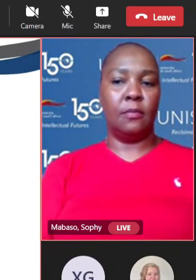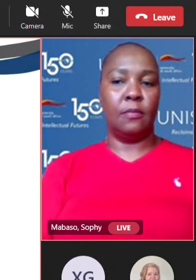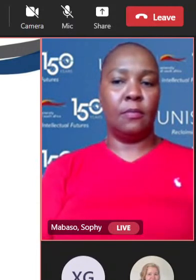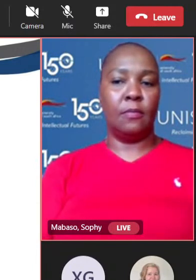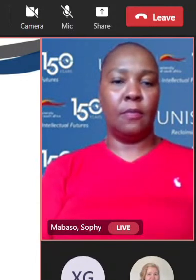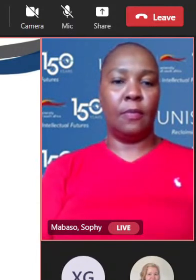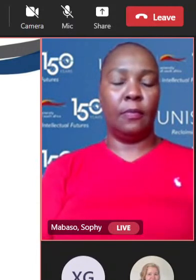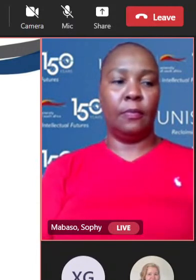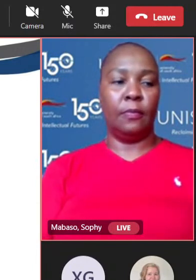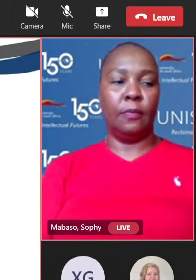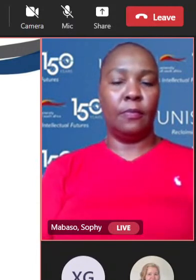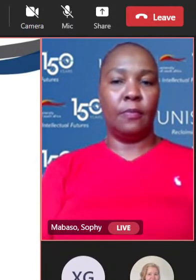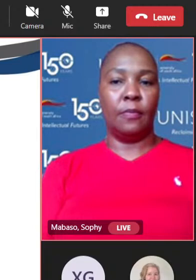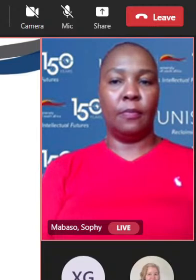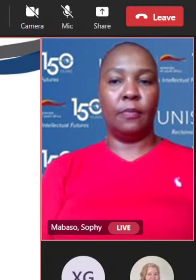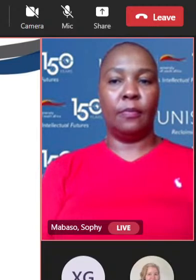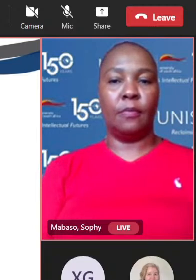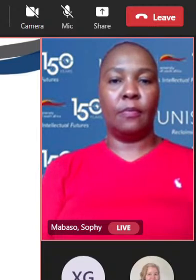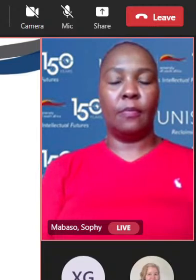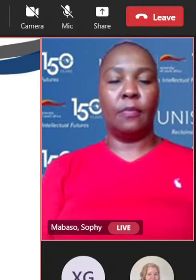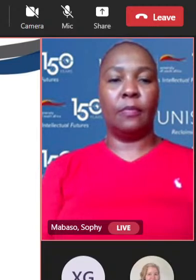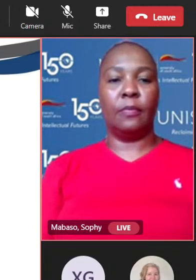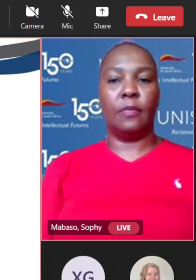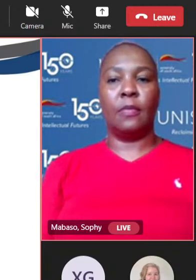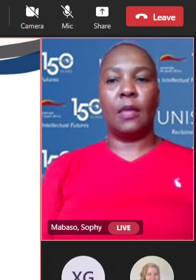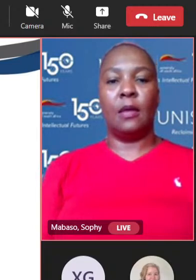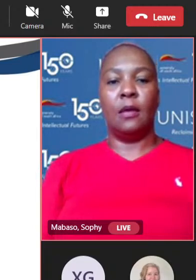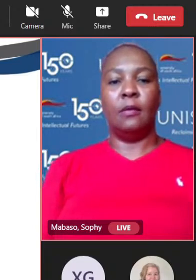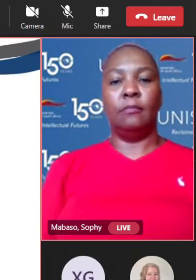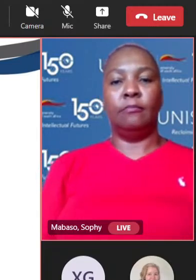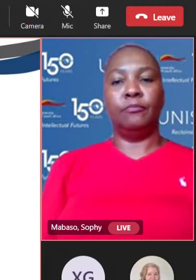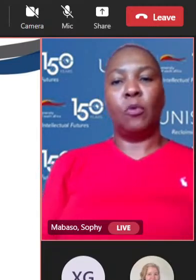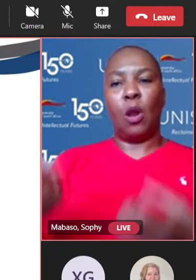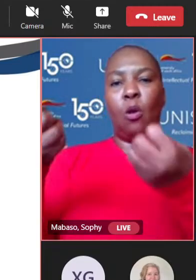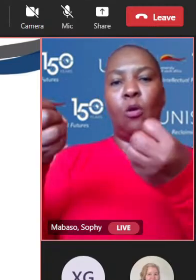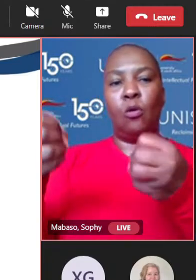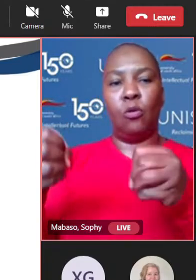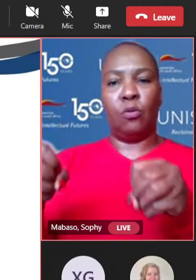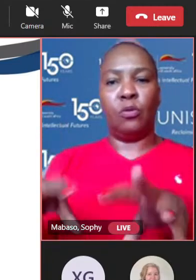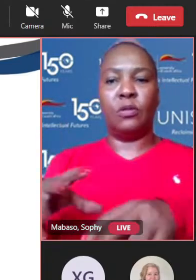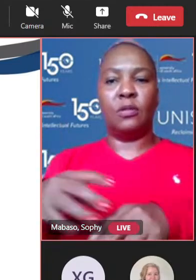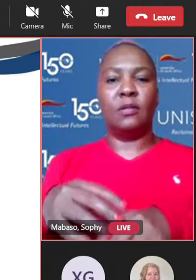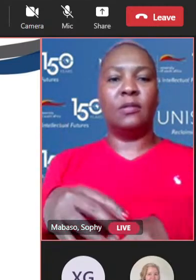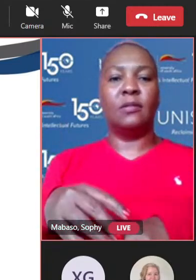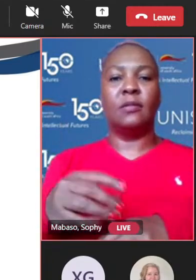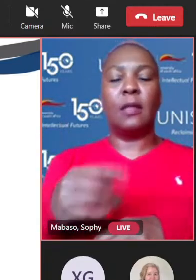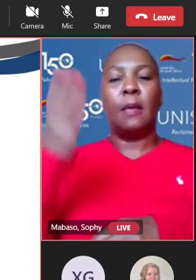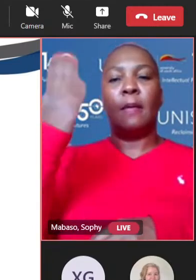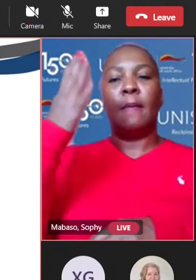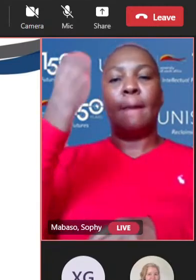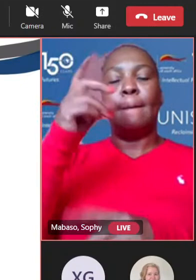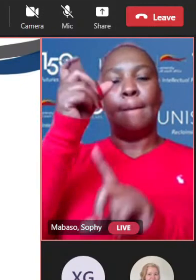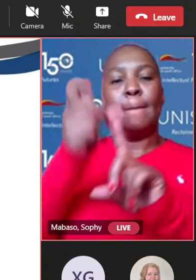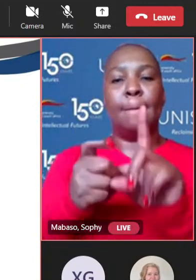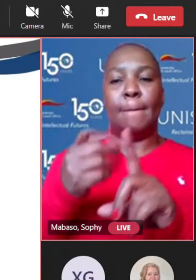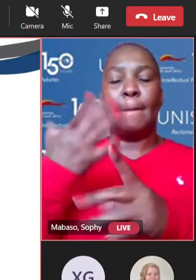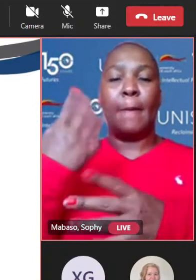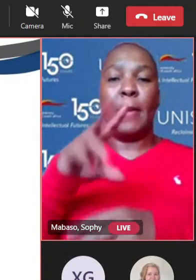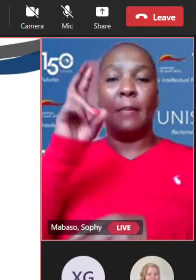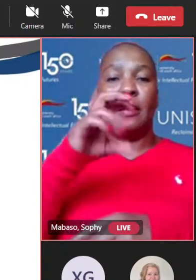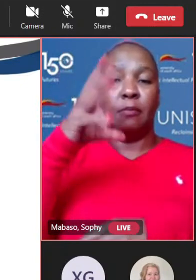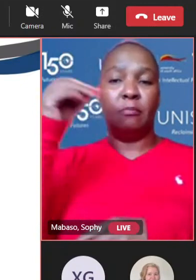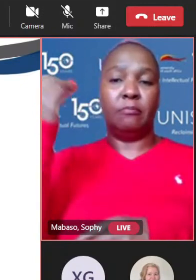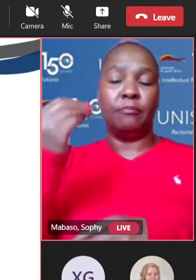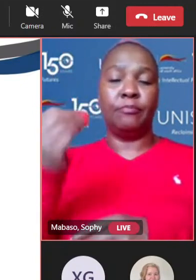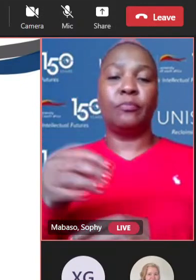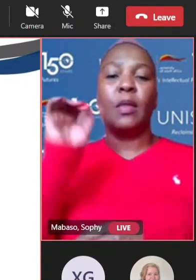All right, looks like we might have left, or the colleague might have logged out, or maybe it's load shedding. So unfortunately, but yes,